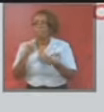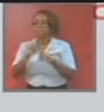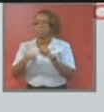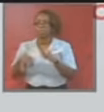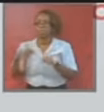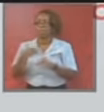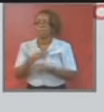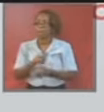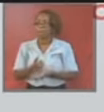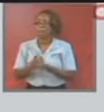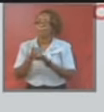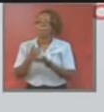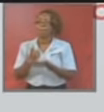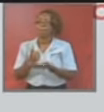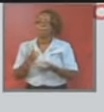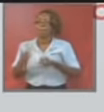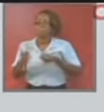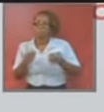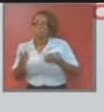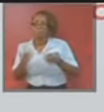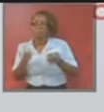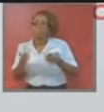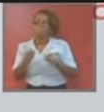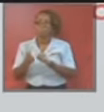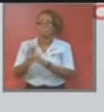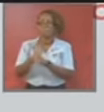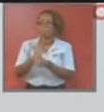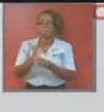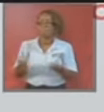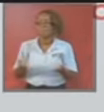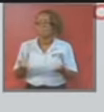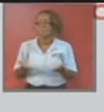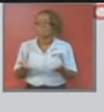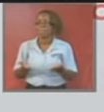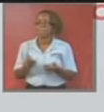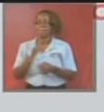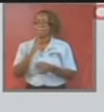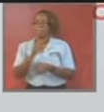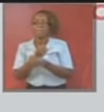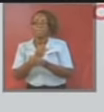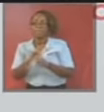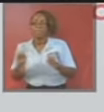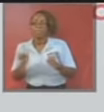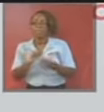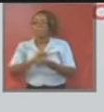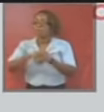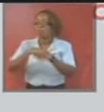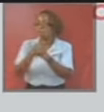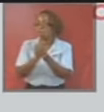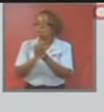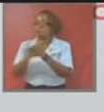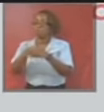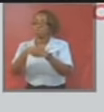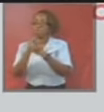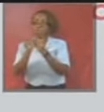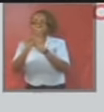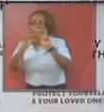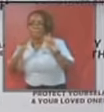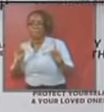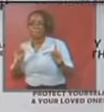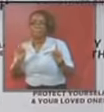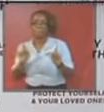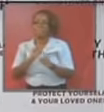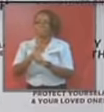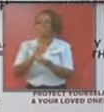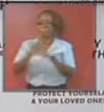in Trinidad and Tobago. Thank you. Be safe. Wash your hands. Stay away from others. And of course, wear your mask.